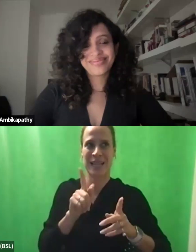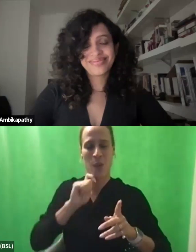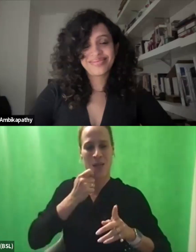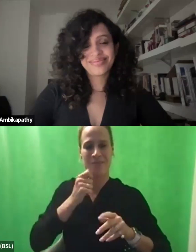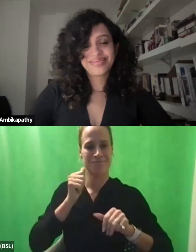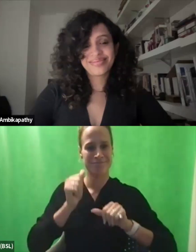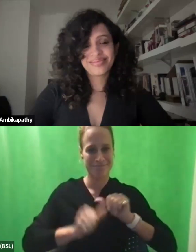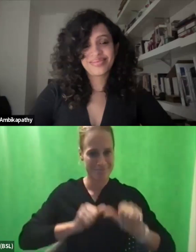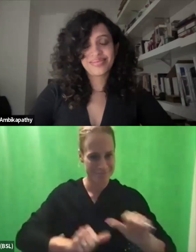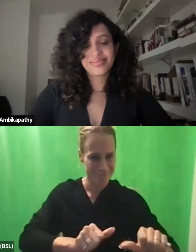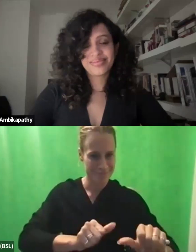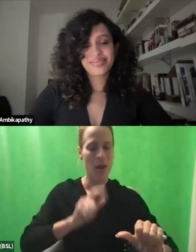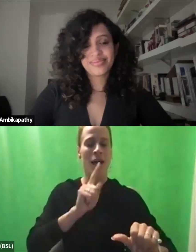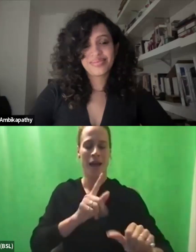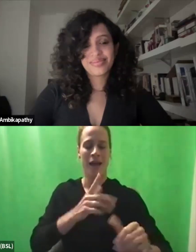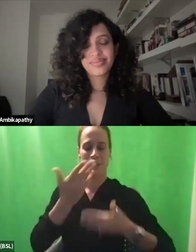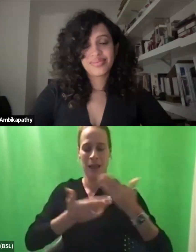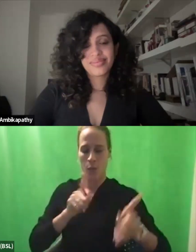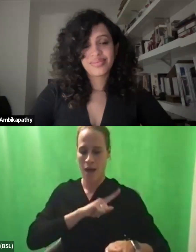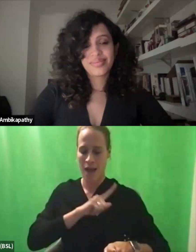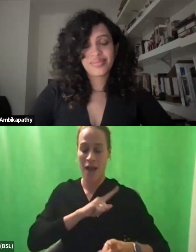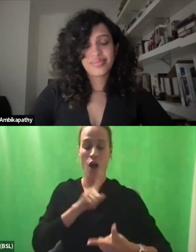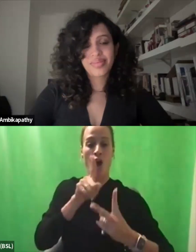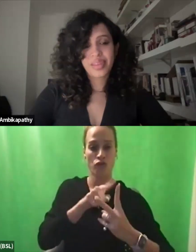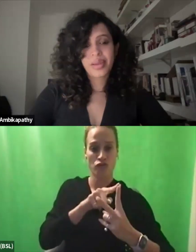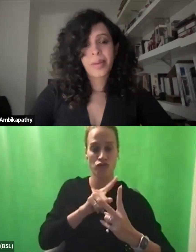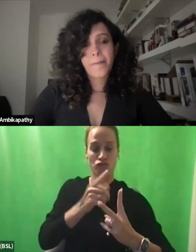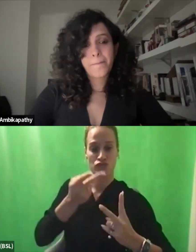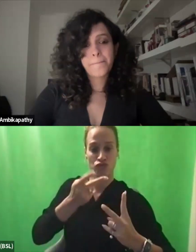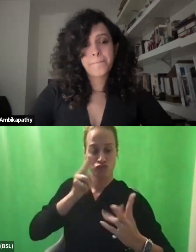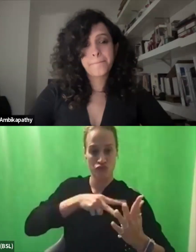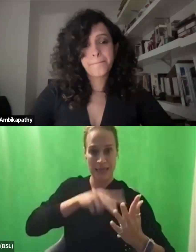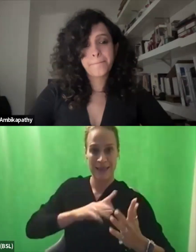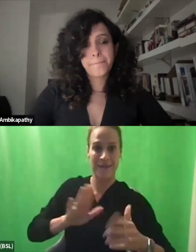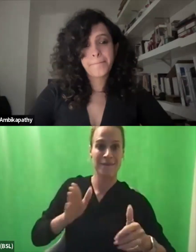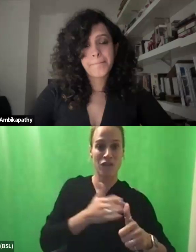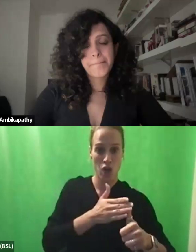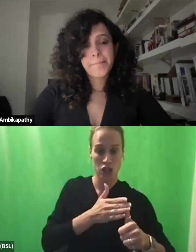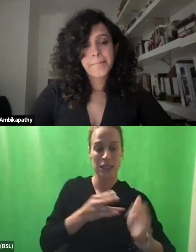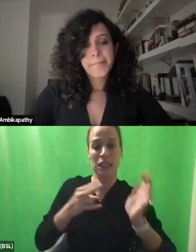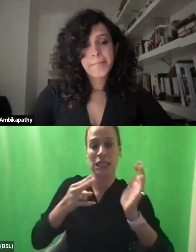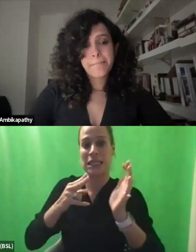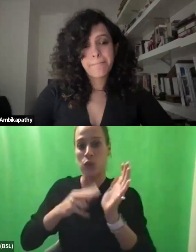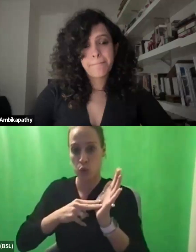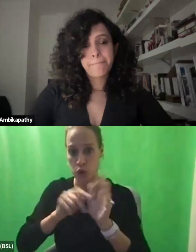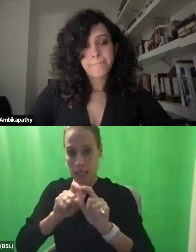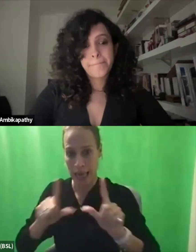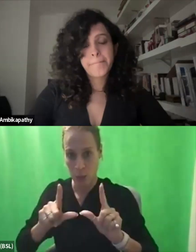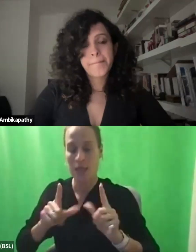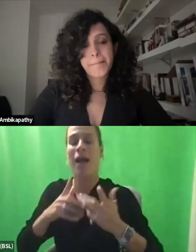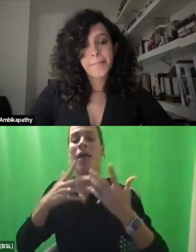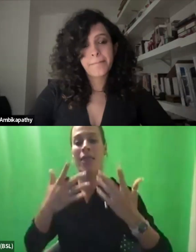why. Because I'm going to be reading first in Nouchi, then the same text in French, and then in English.